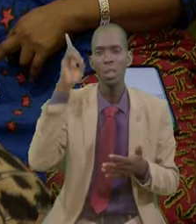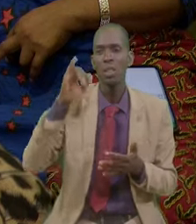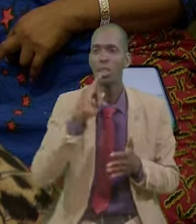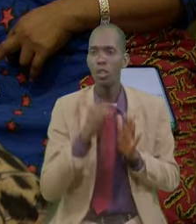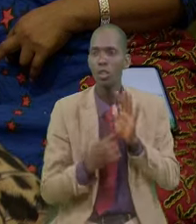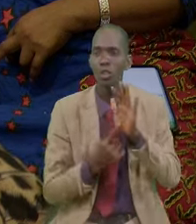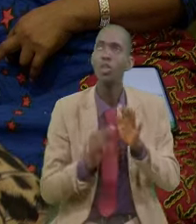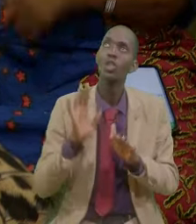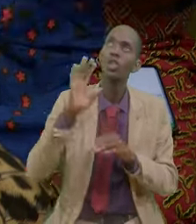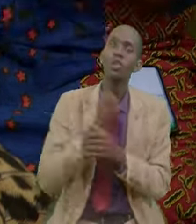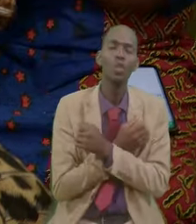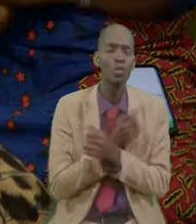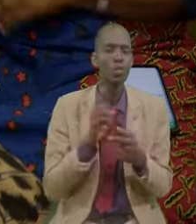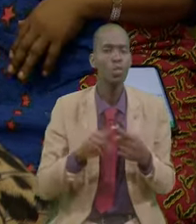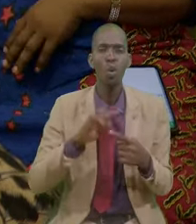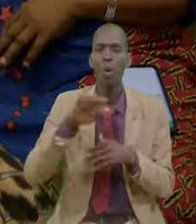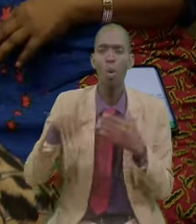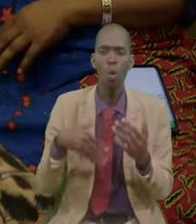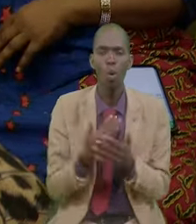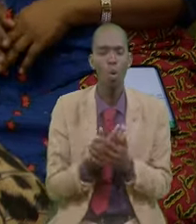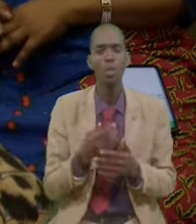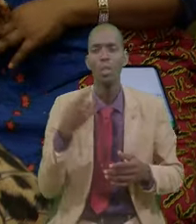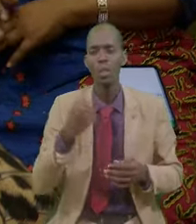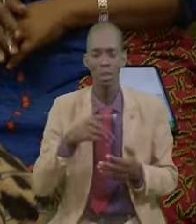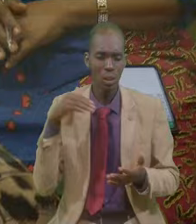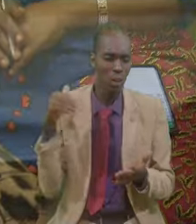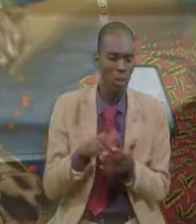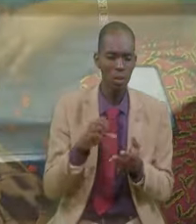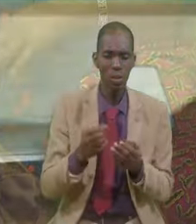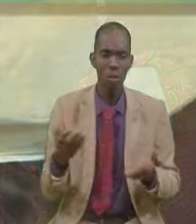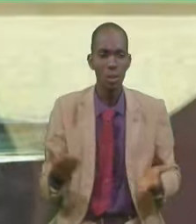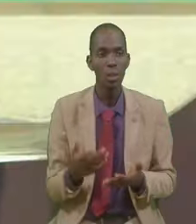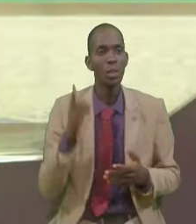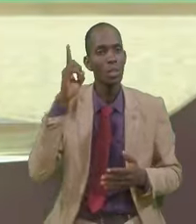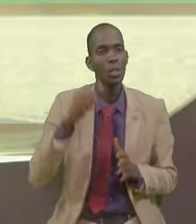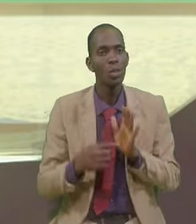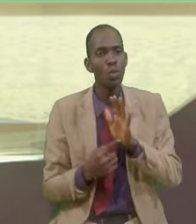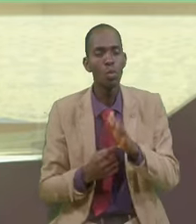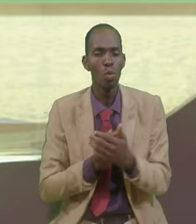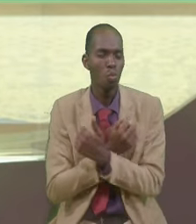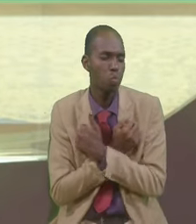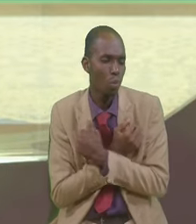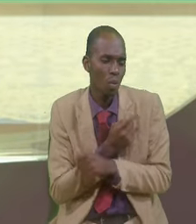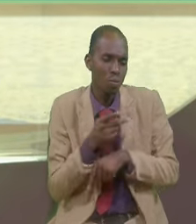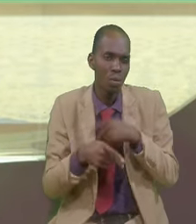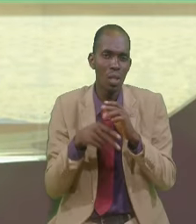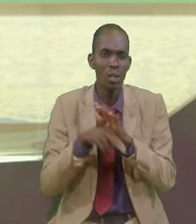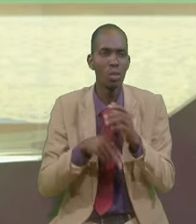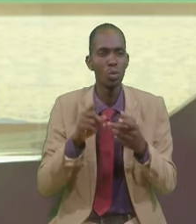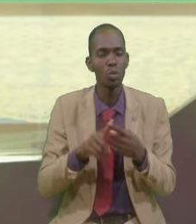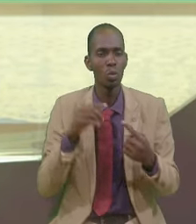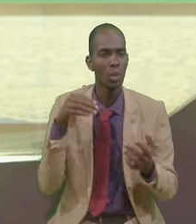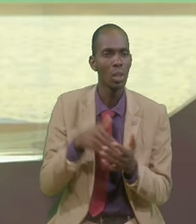all the thousands here tonight. How can he pass you by? He showeth loving kindness unto thousands and recompenses the iniquity